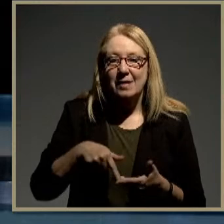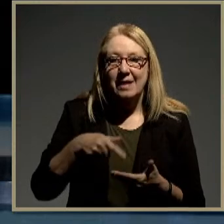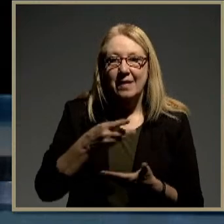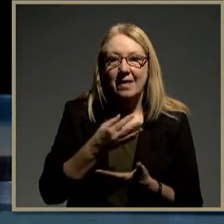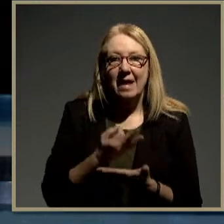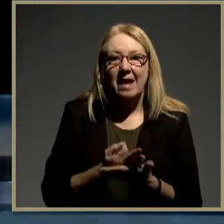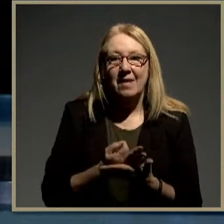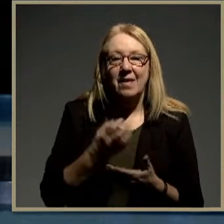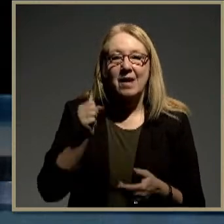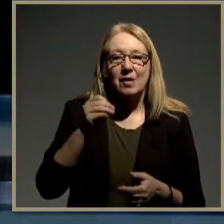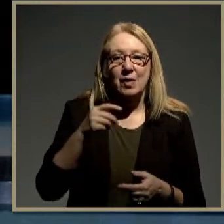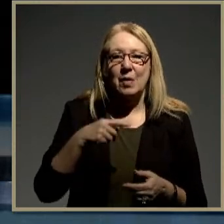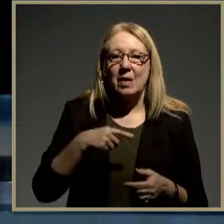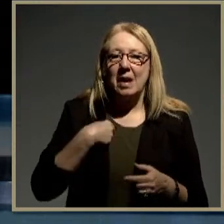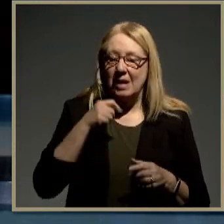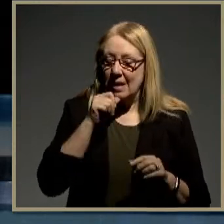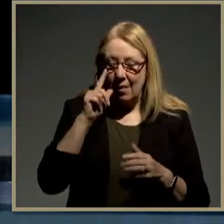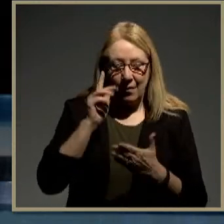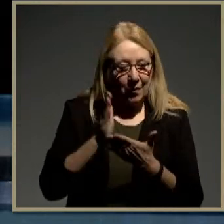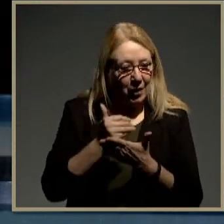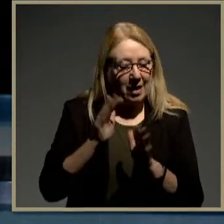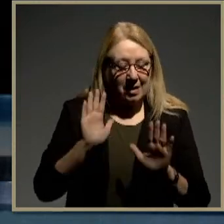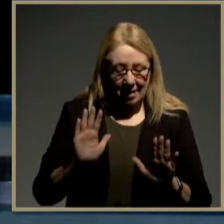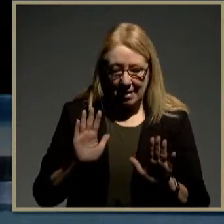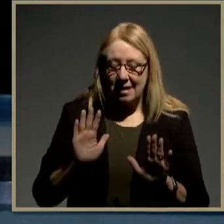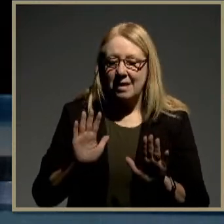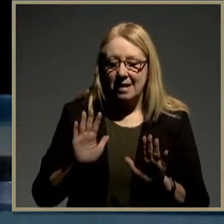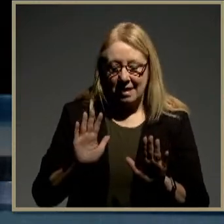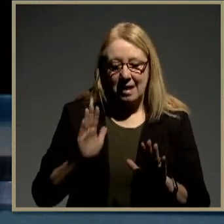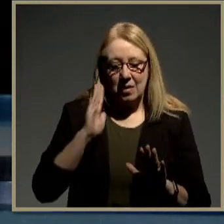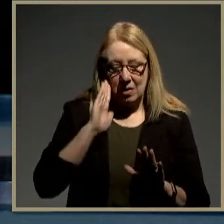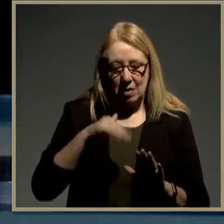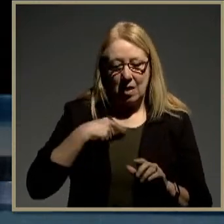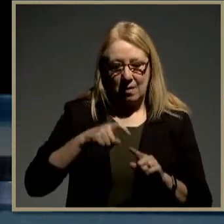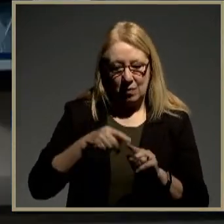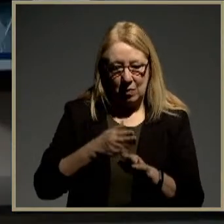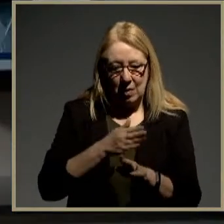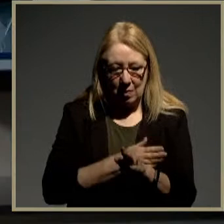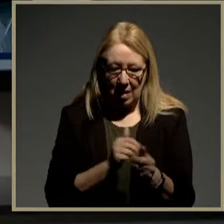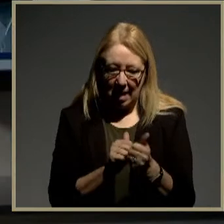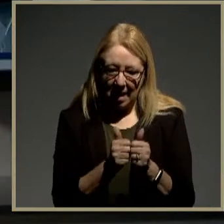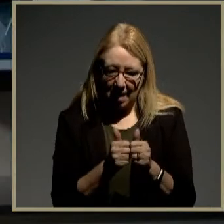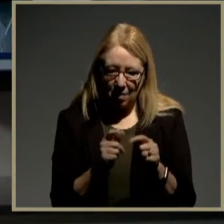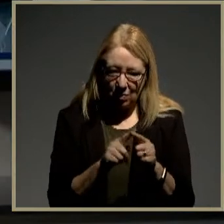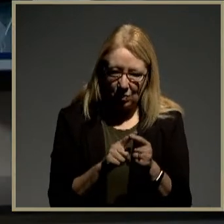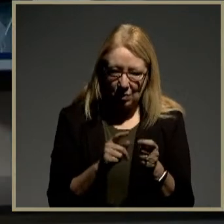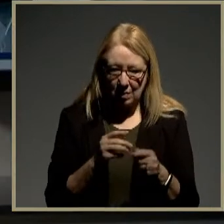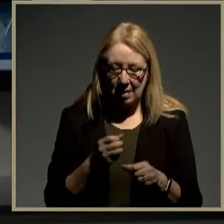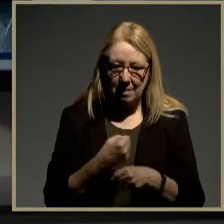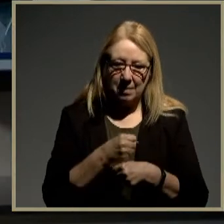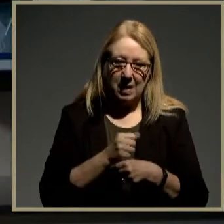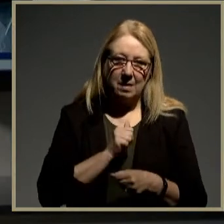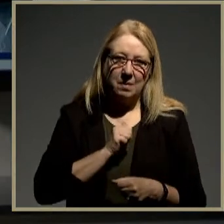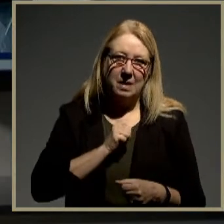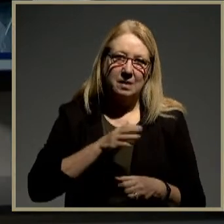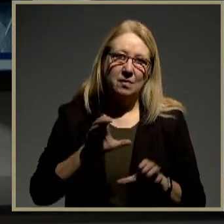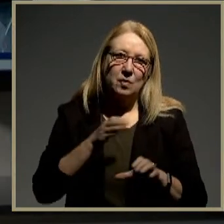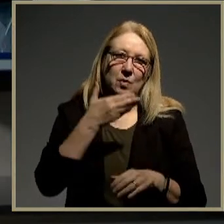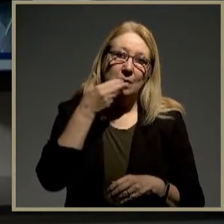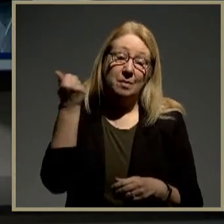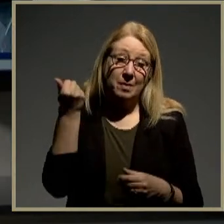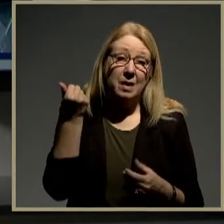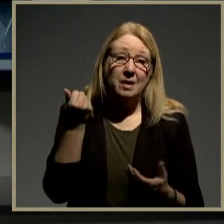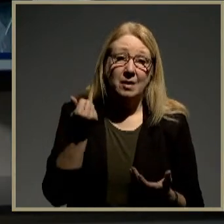that's when it's important to just not freak out and to just look at what you did right, look at what you could do better, and just be really open to talking to your professors. Because